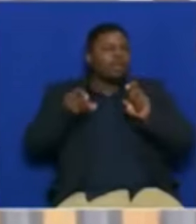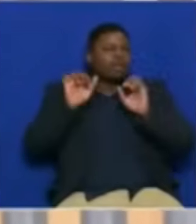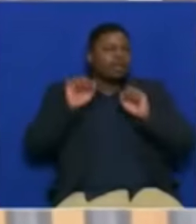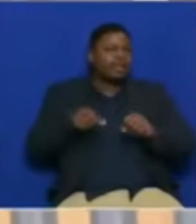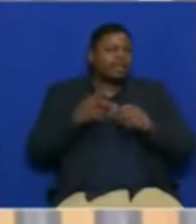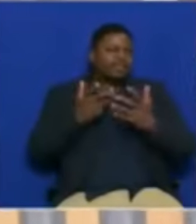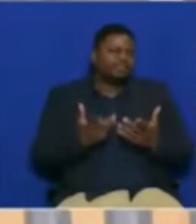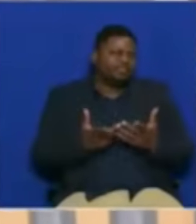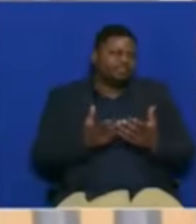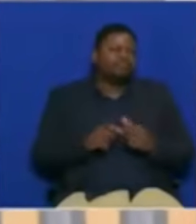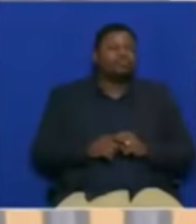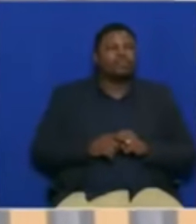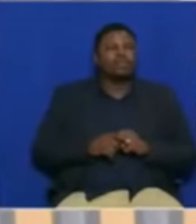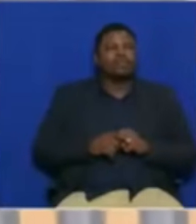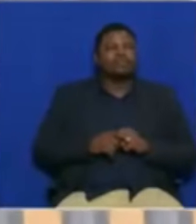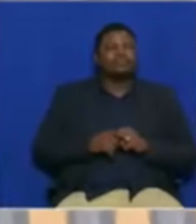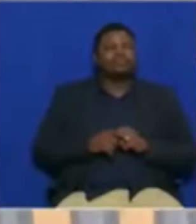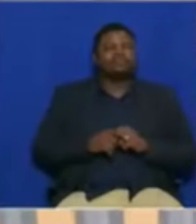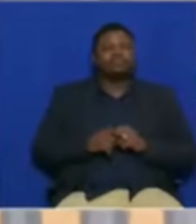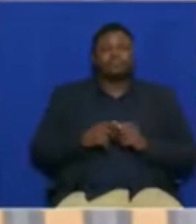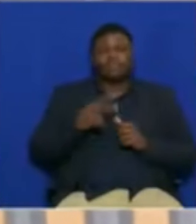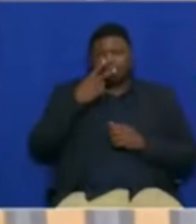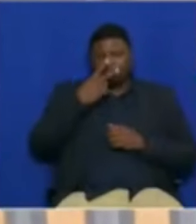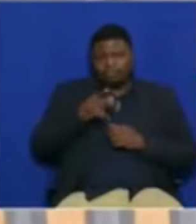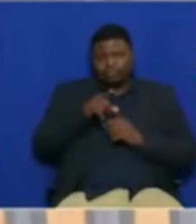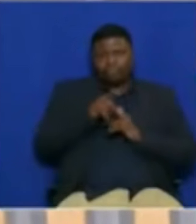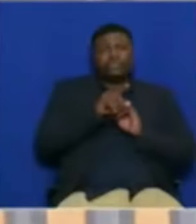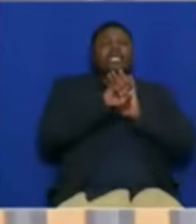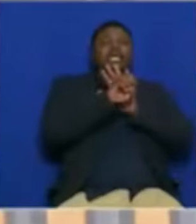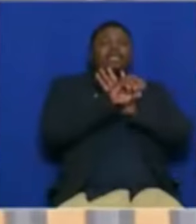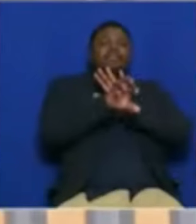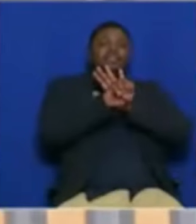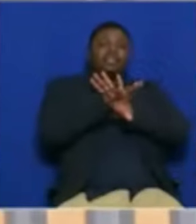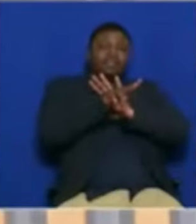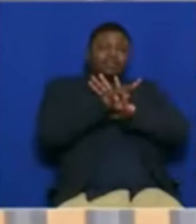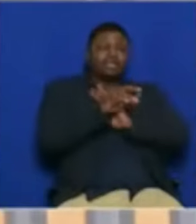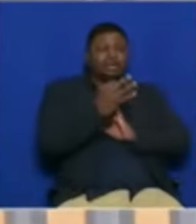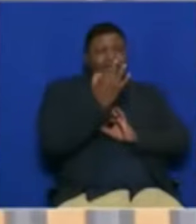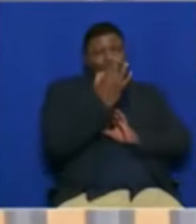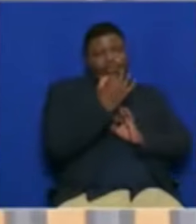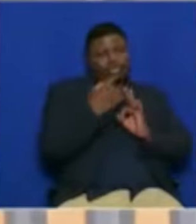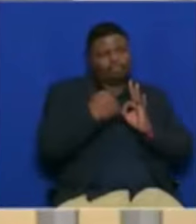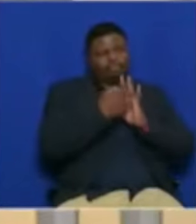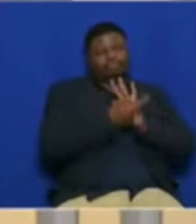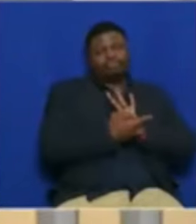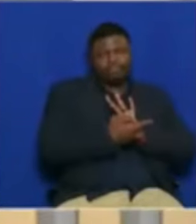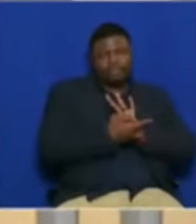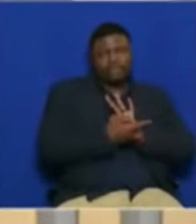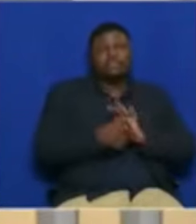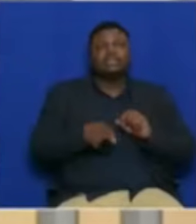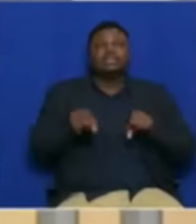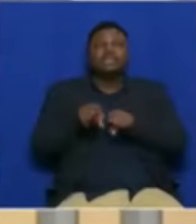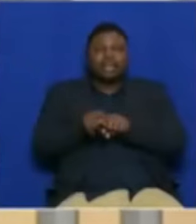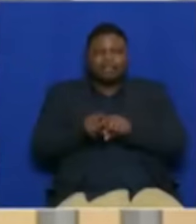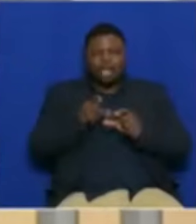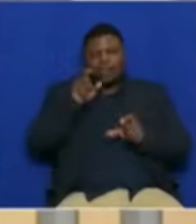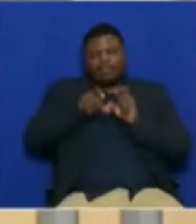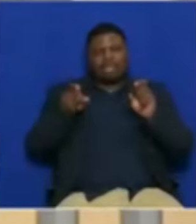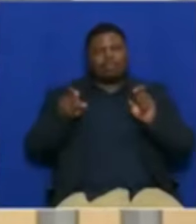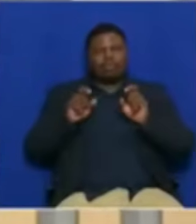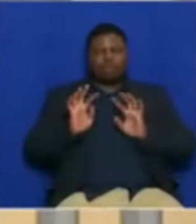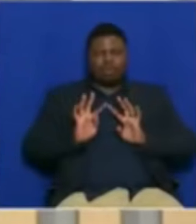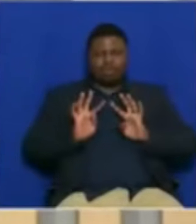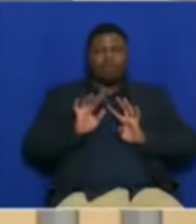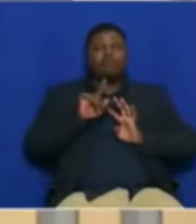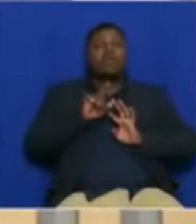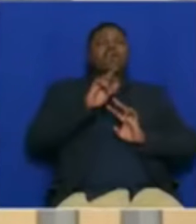sets of advertisements where the panels that are recommended to head office to approve.